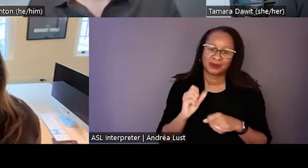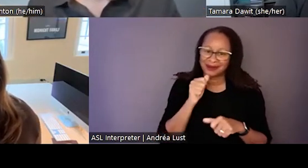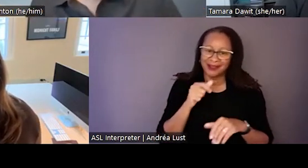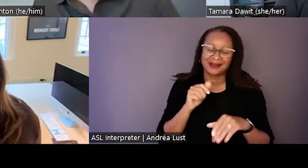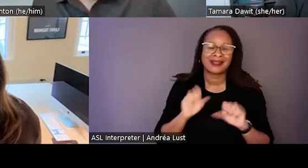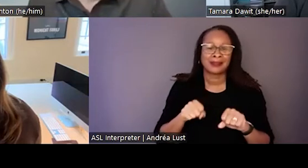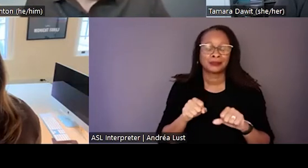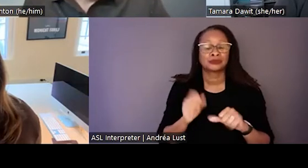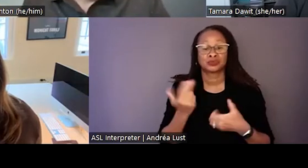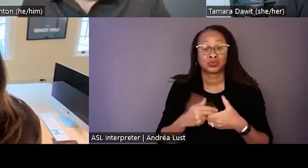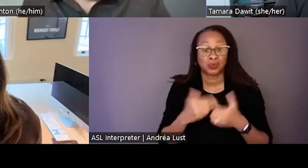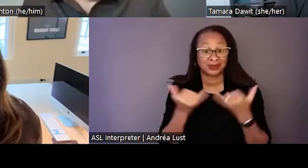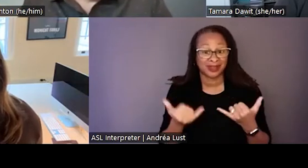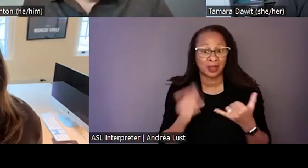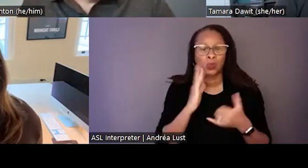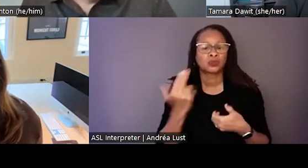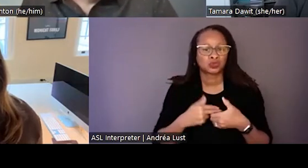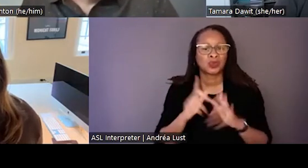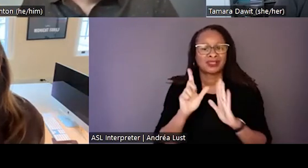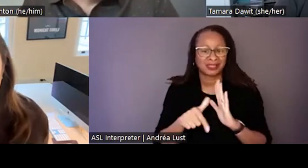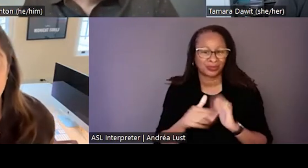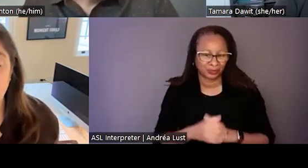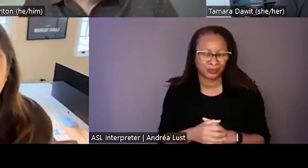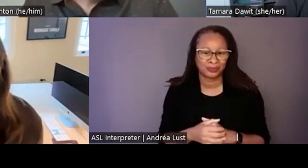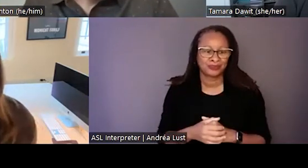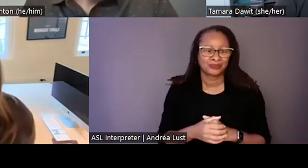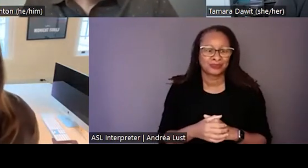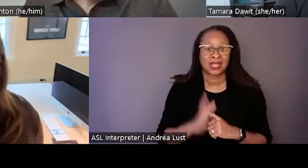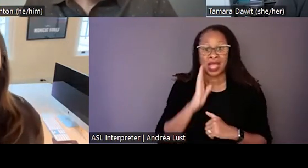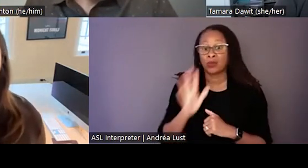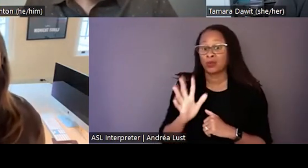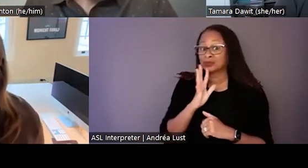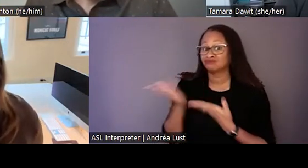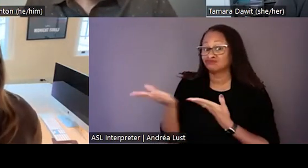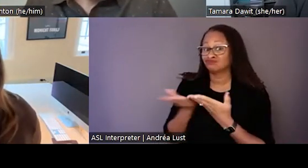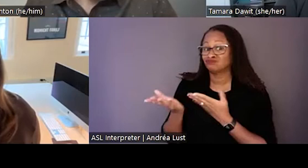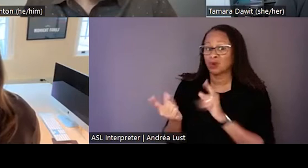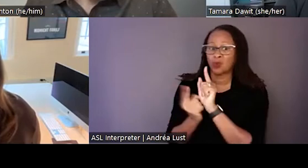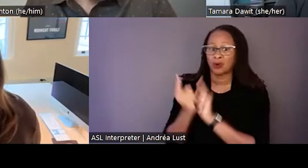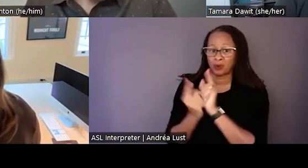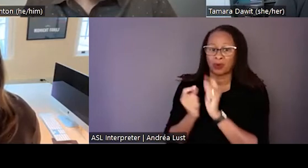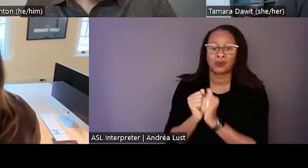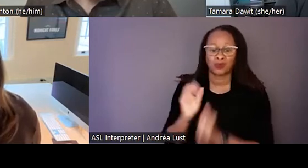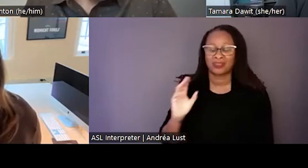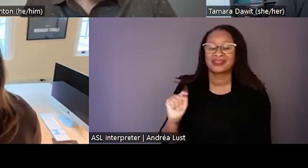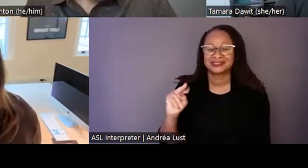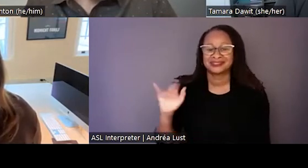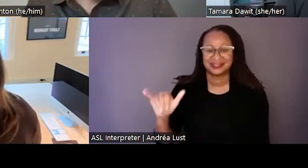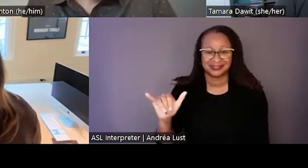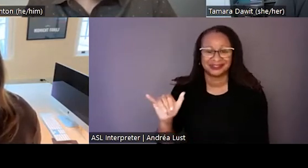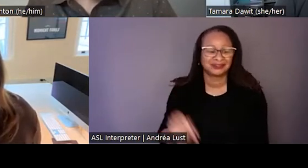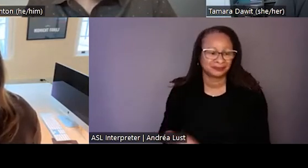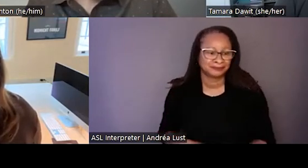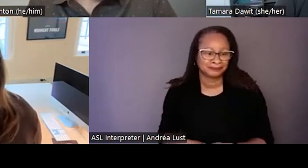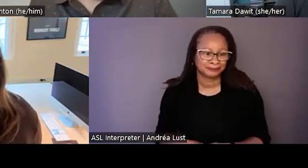us later, and I will be talking to her when she could